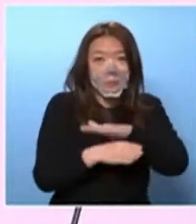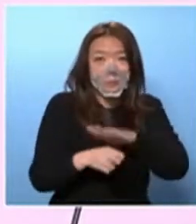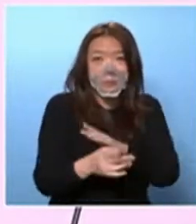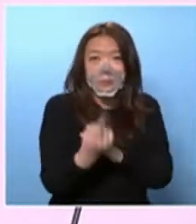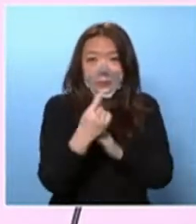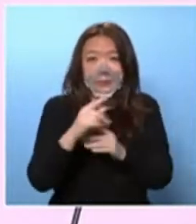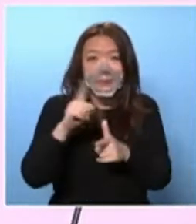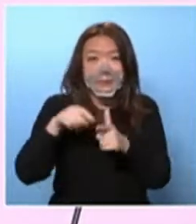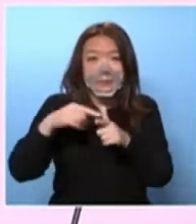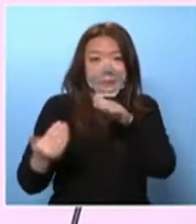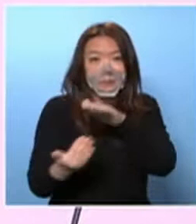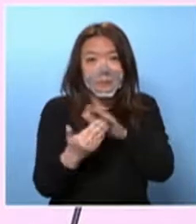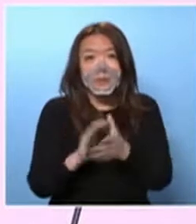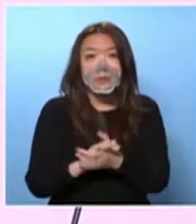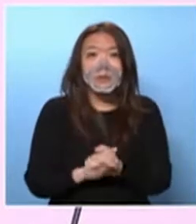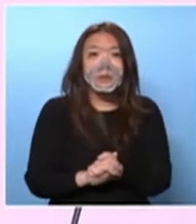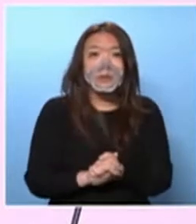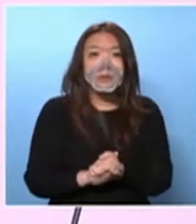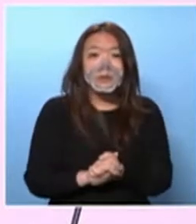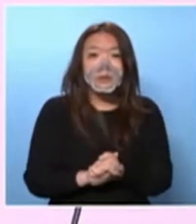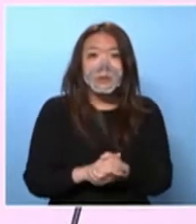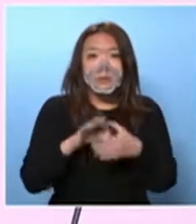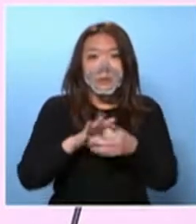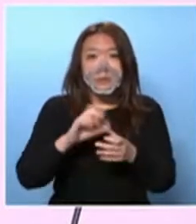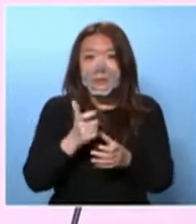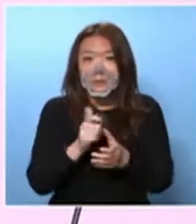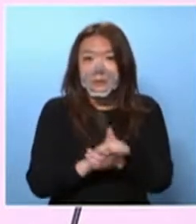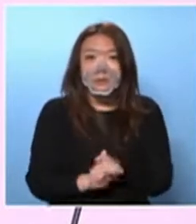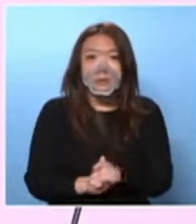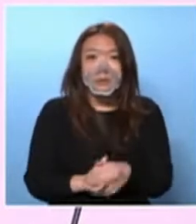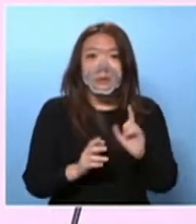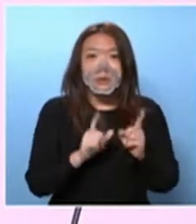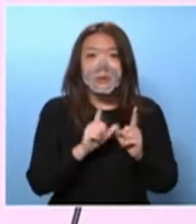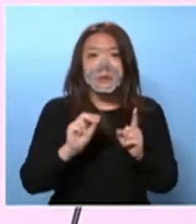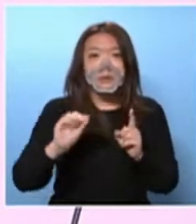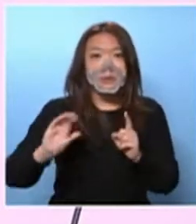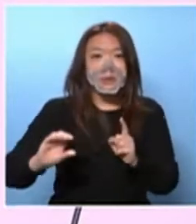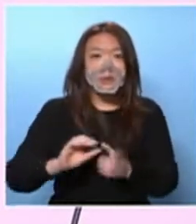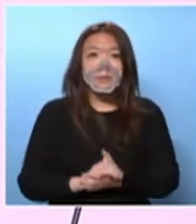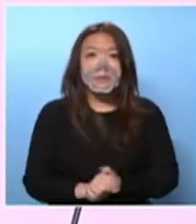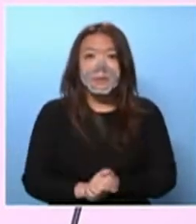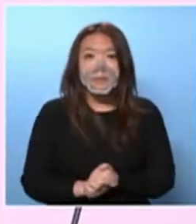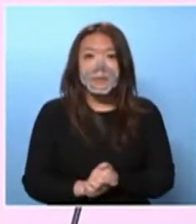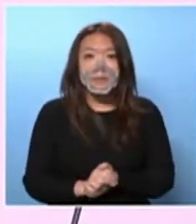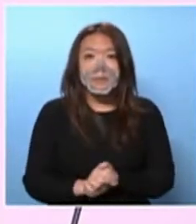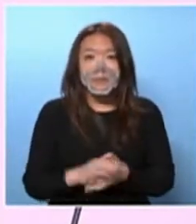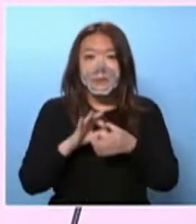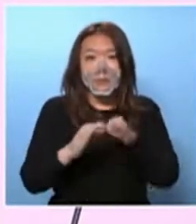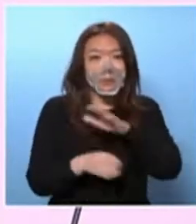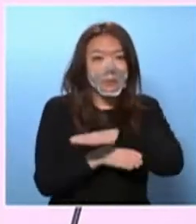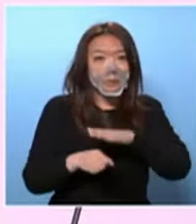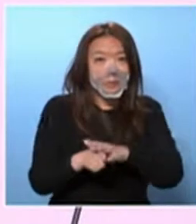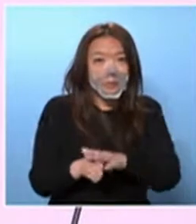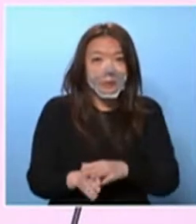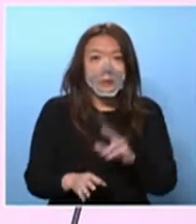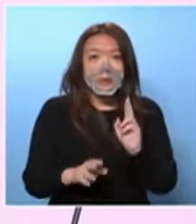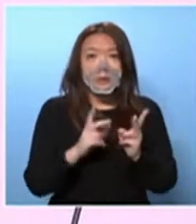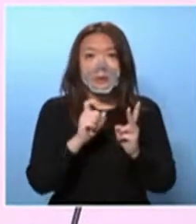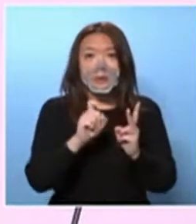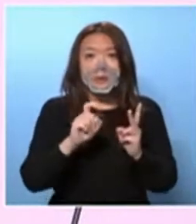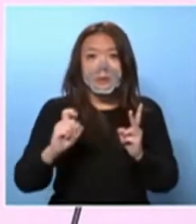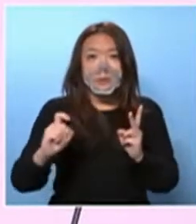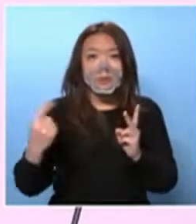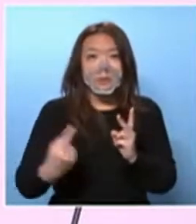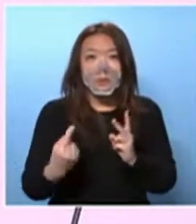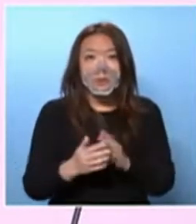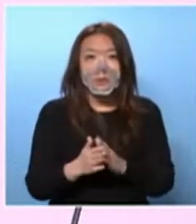$1,000 per quarter in the remaining 2 quarters for each rateable property. This measure is estimated to involve 2.99